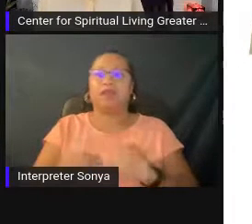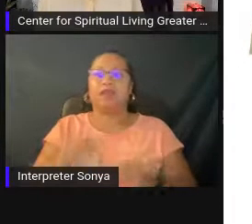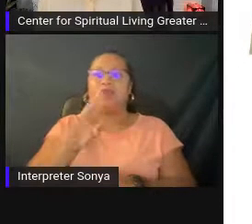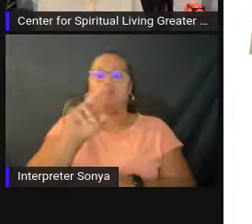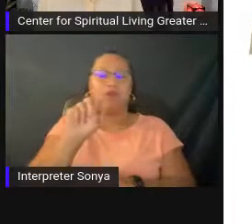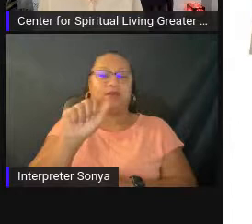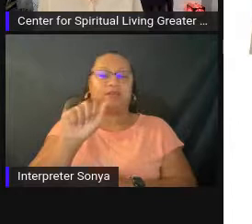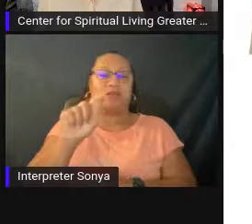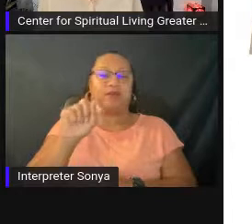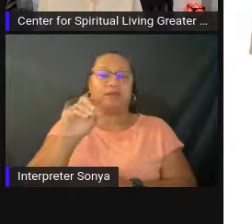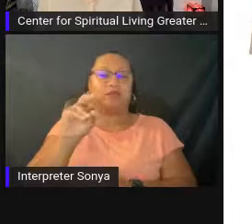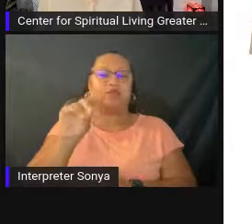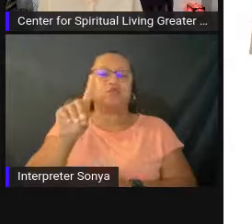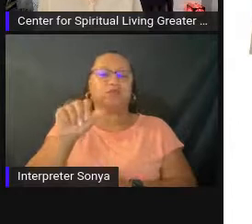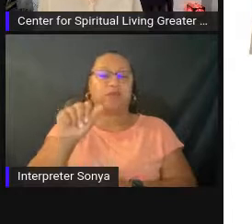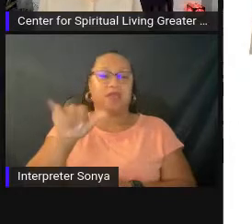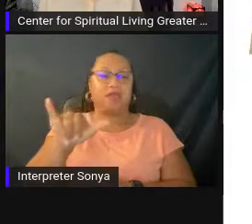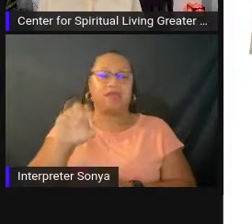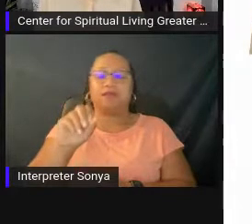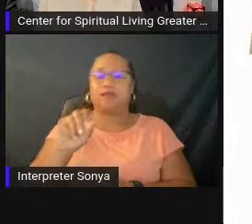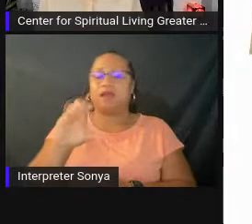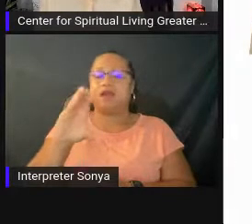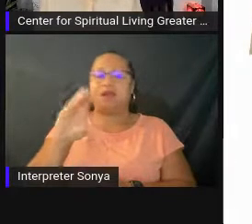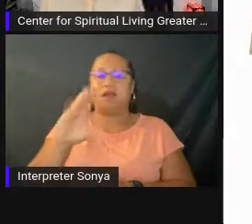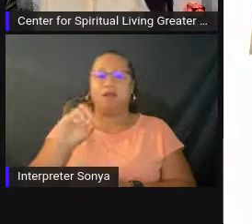Happy Juneteenth.